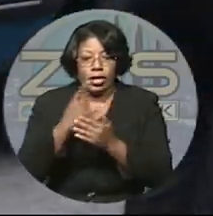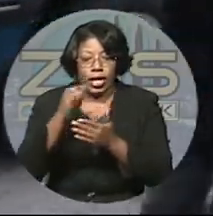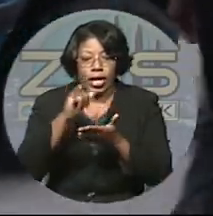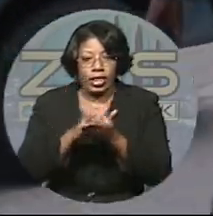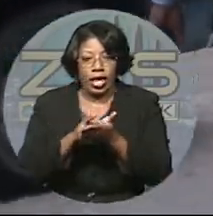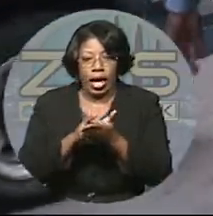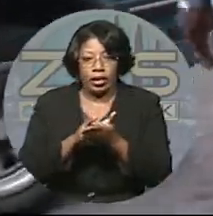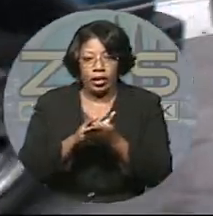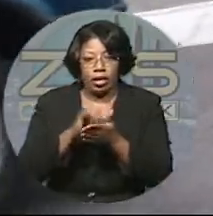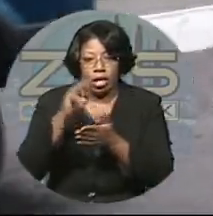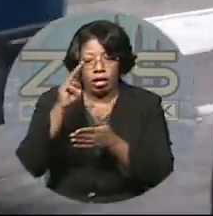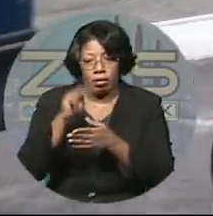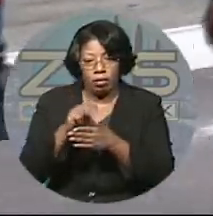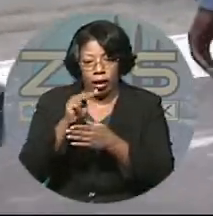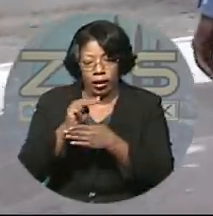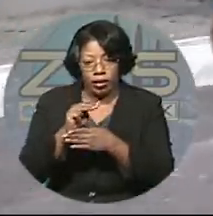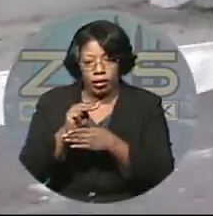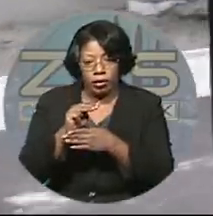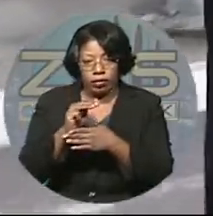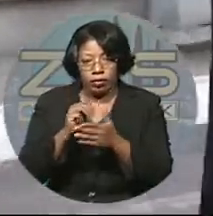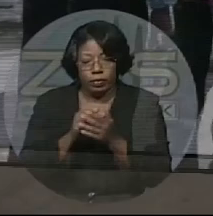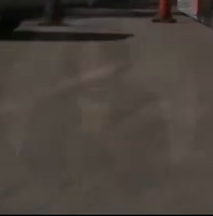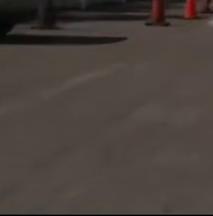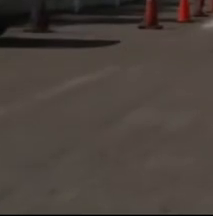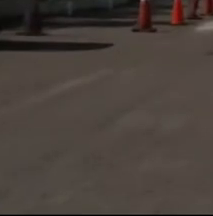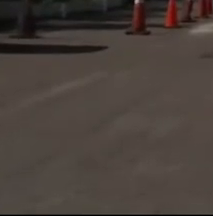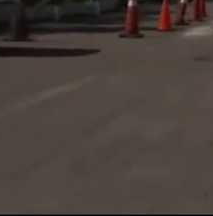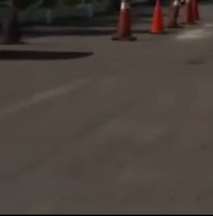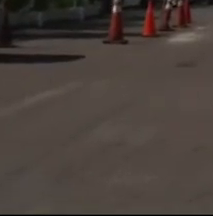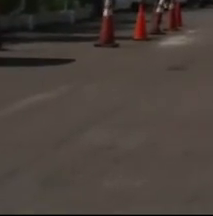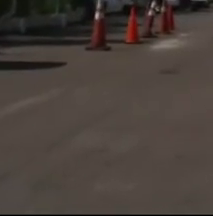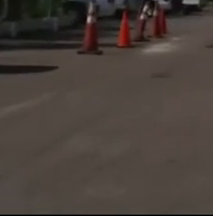might abscond, and the court agreed.